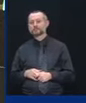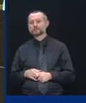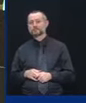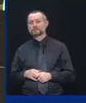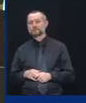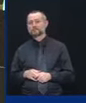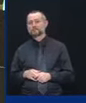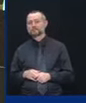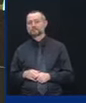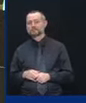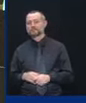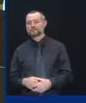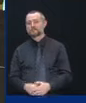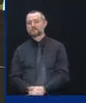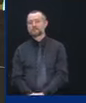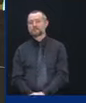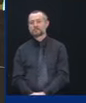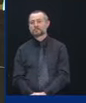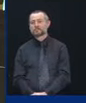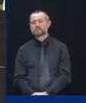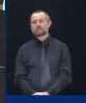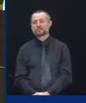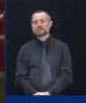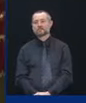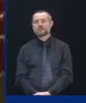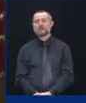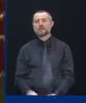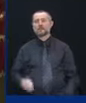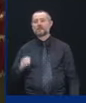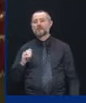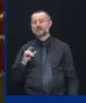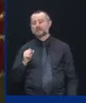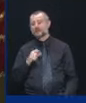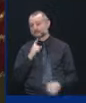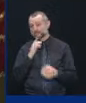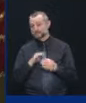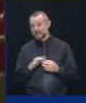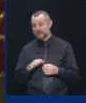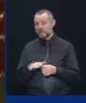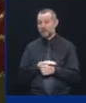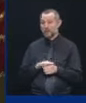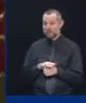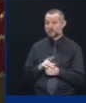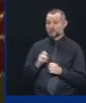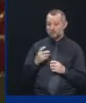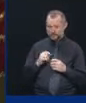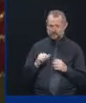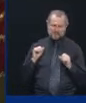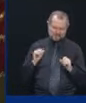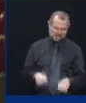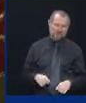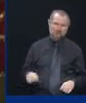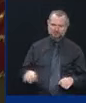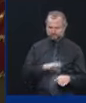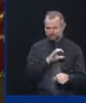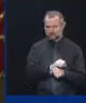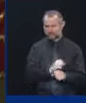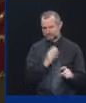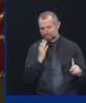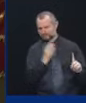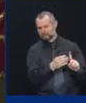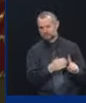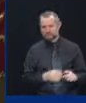Andrew was talking to someone else. Well, in any event, the local health departments are also going to be doing this. As the governor said, we're taking